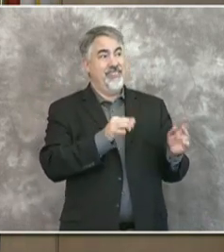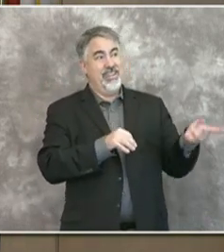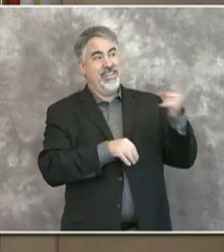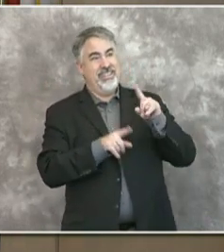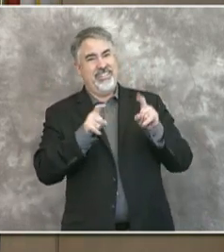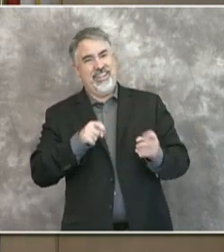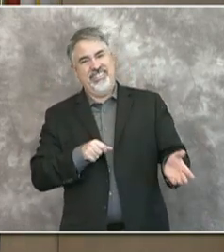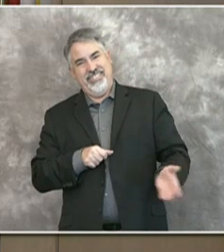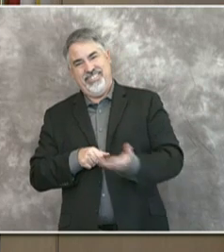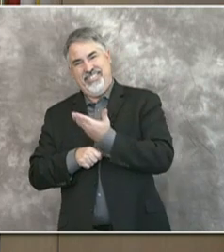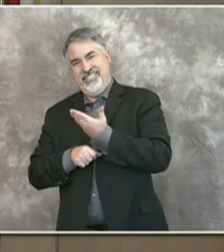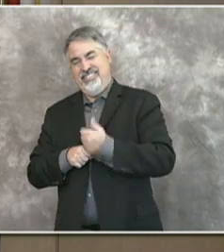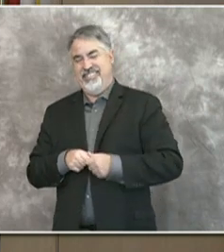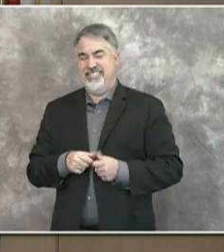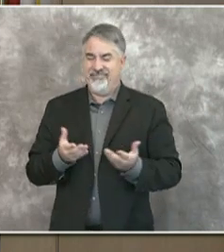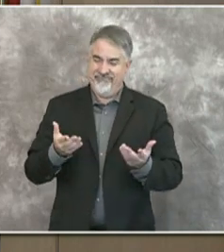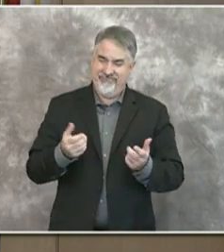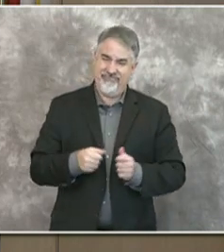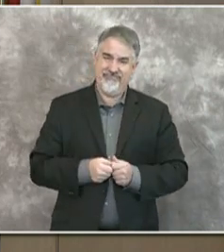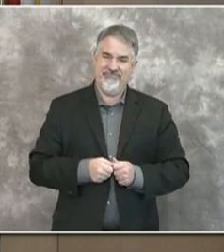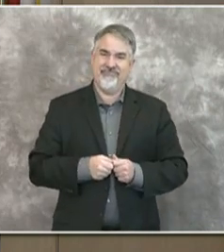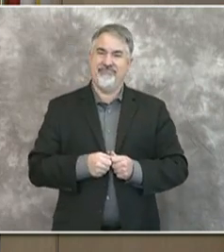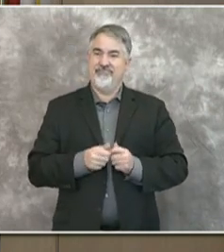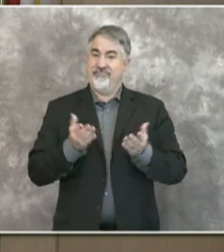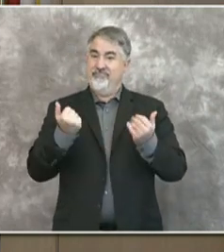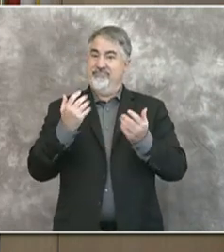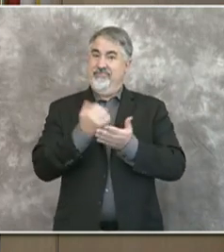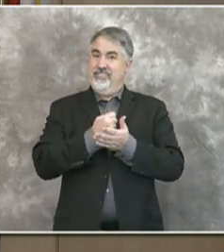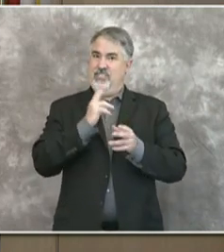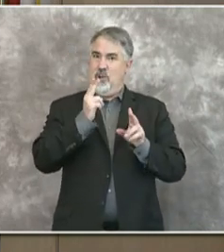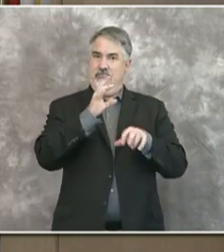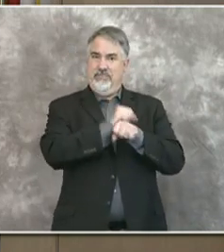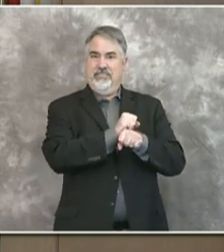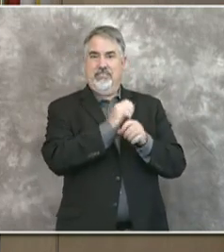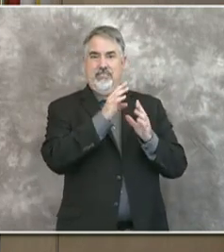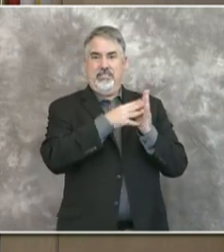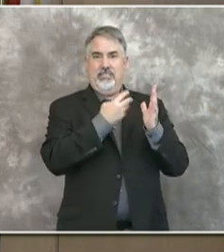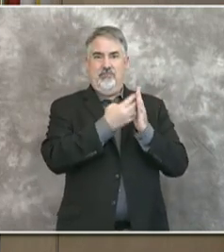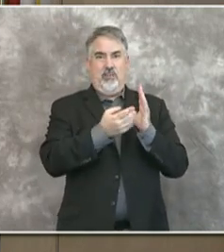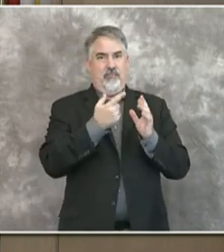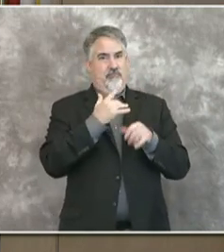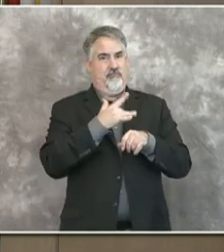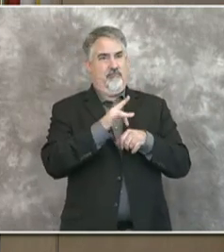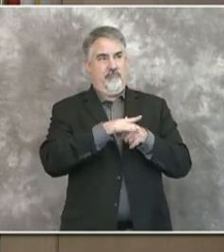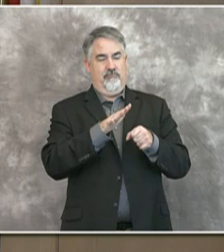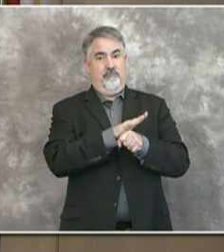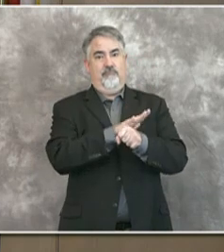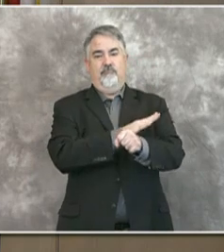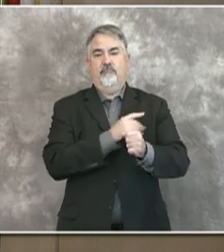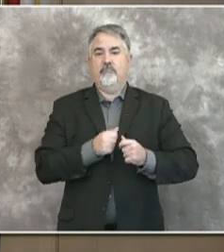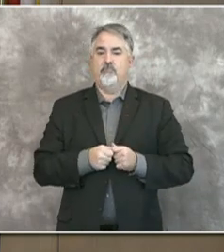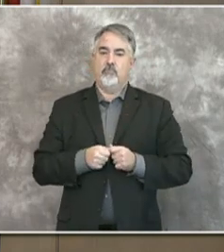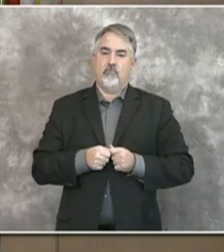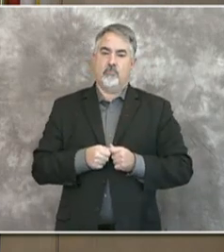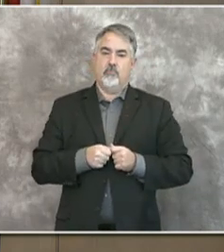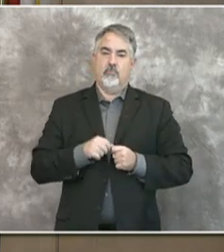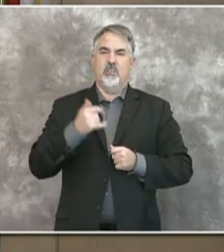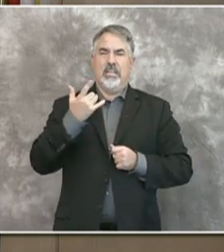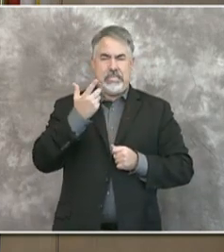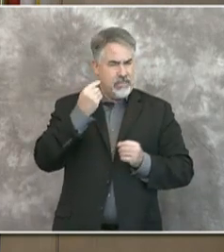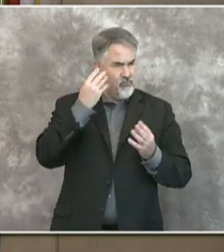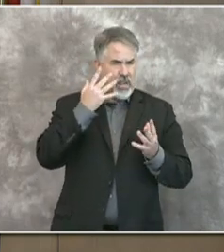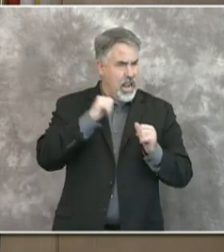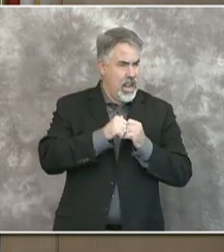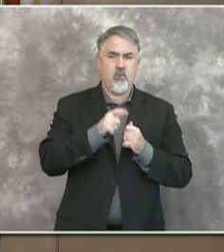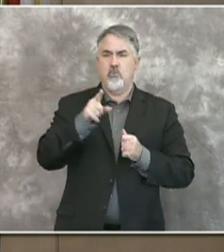211 to book an appointment. And our 3 state testing sites have also been a great addition to